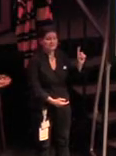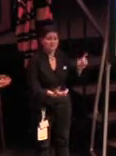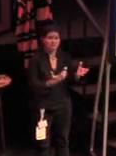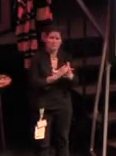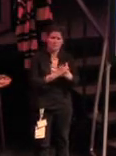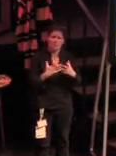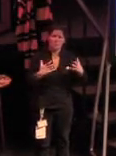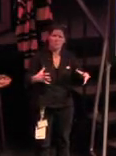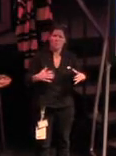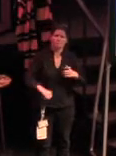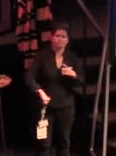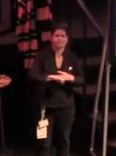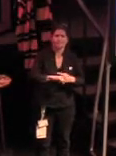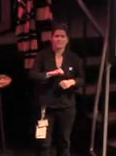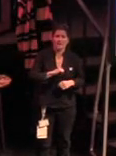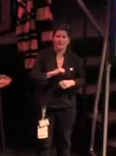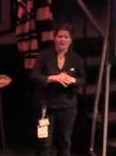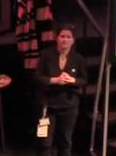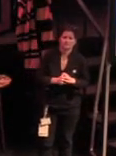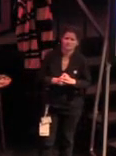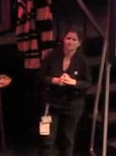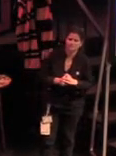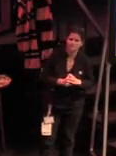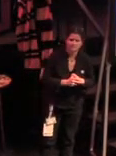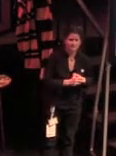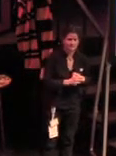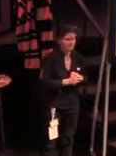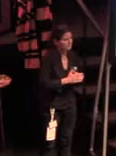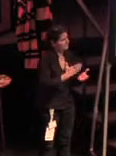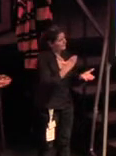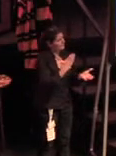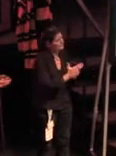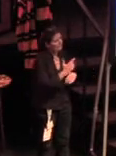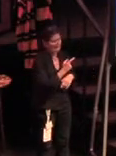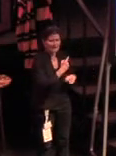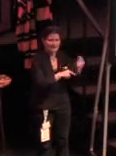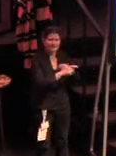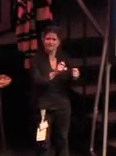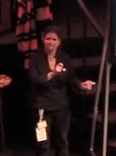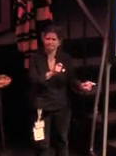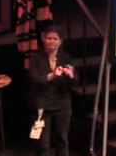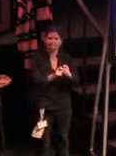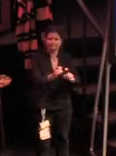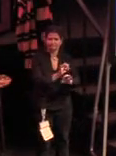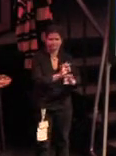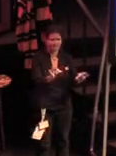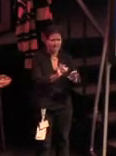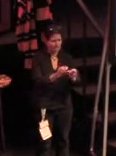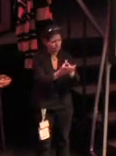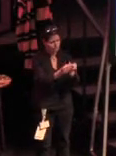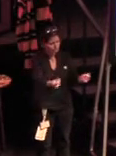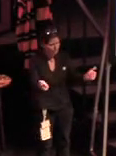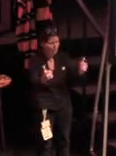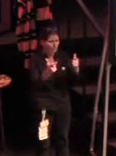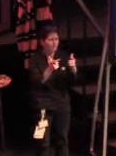On-stage diversity is a temporary plaster. It really is. It doesn't address any of the root issues that underlie why we don't